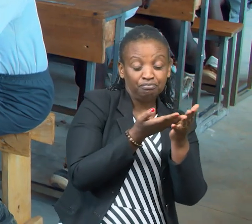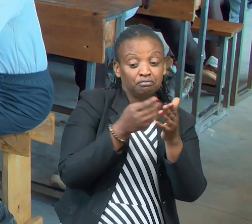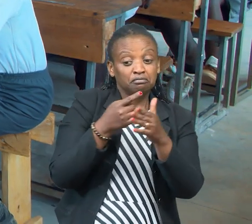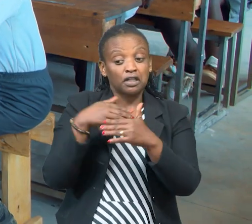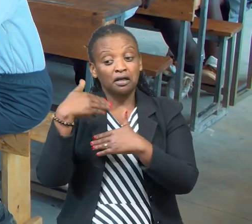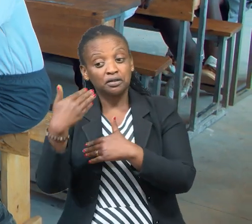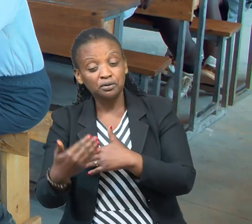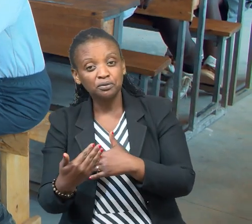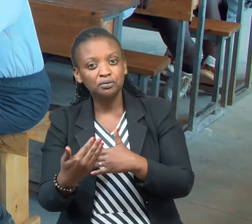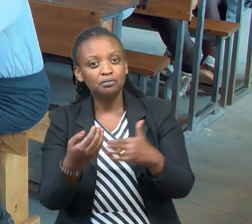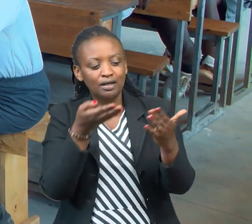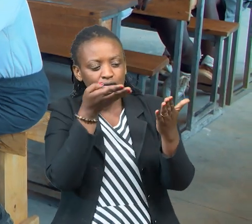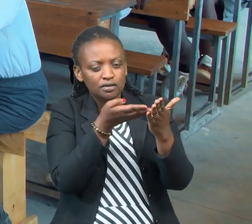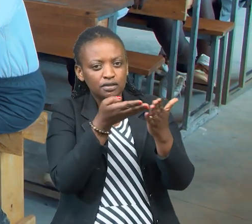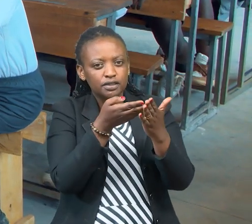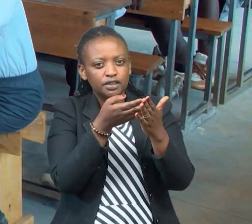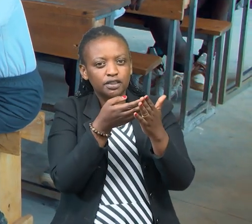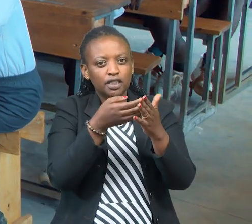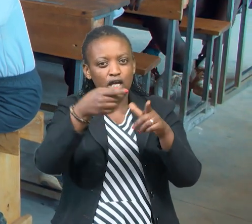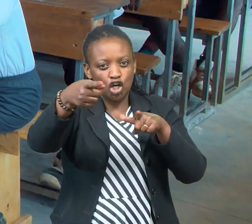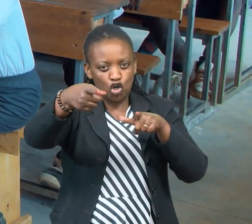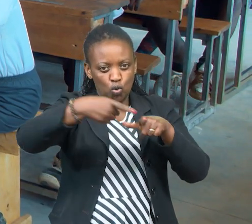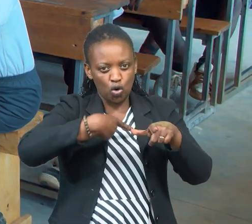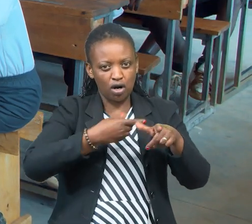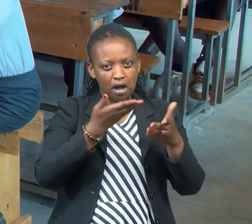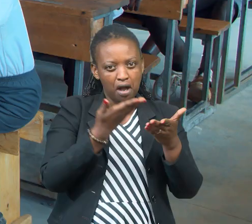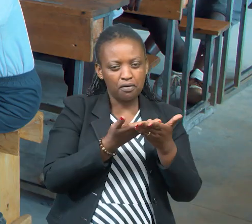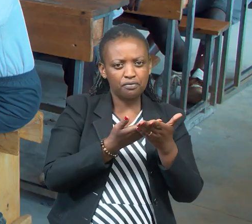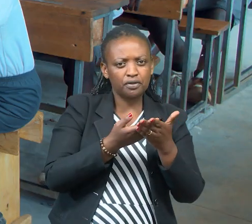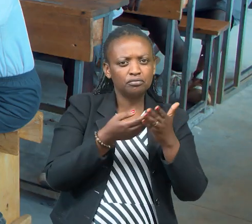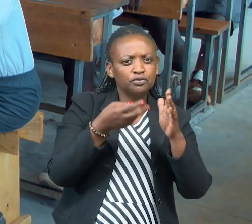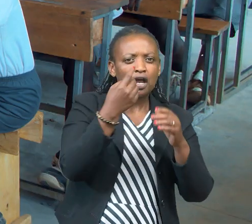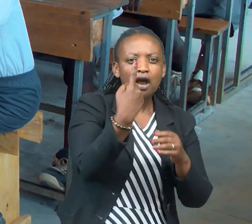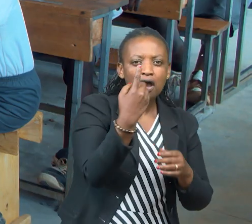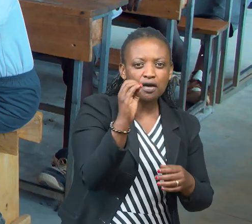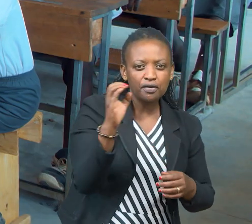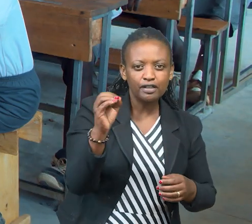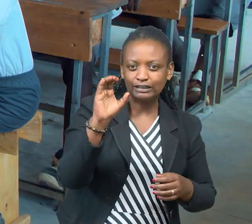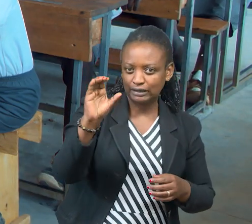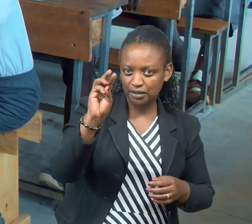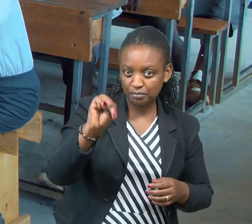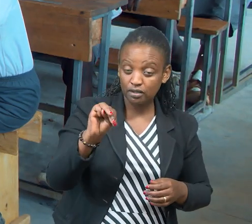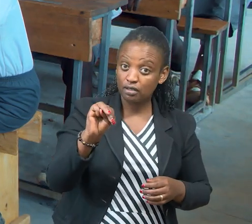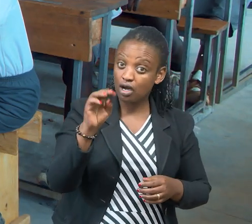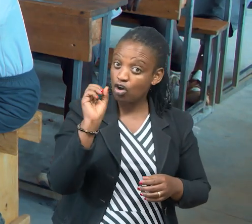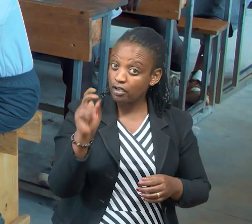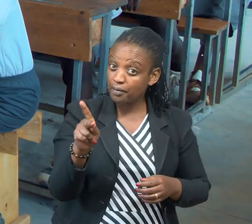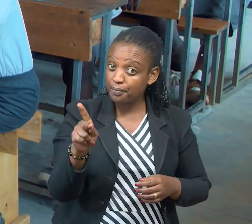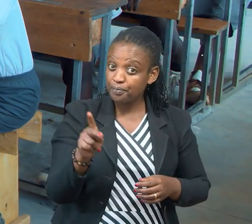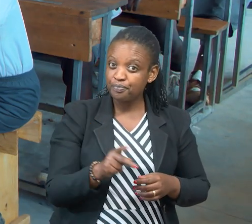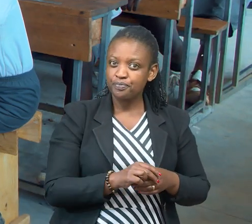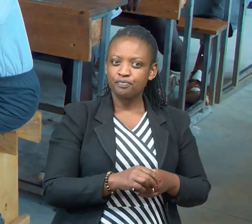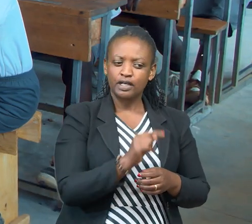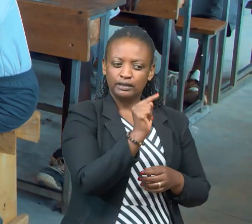then this ruler, okay, is equivalent to 100 centimeters. So